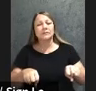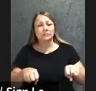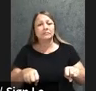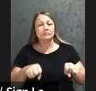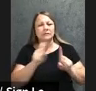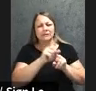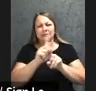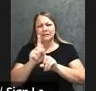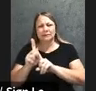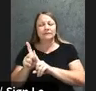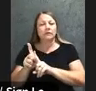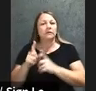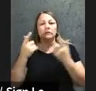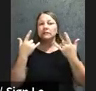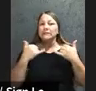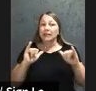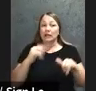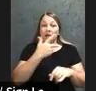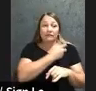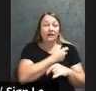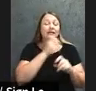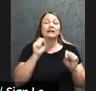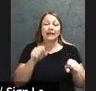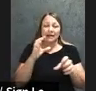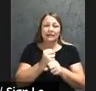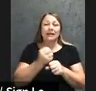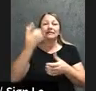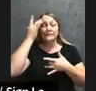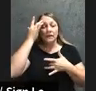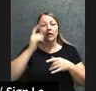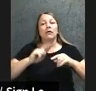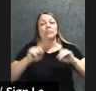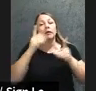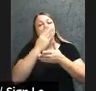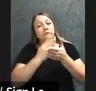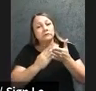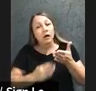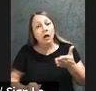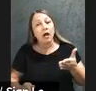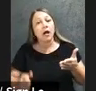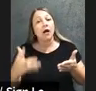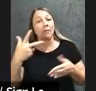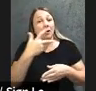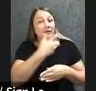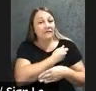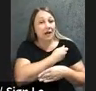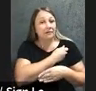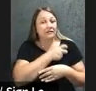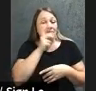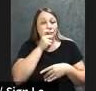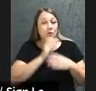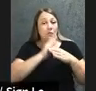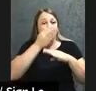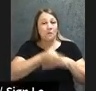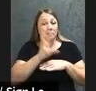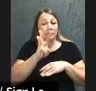Being vaccinated still makes you much less likely to get sick, but some vaccinated people, especially those 65 years or older who have